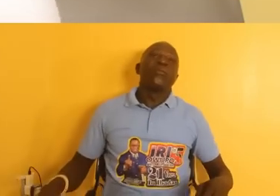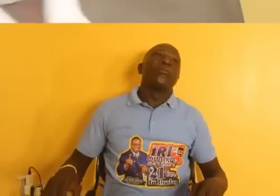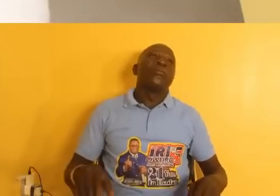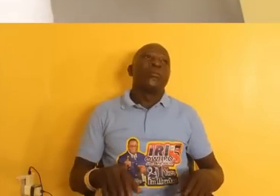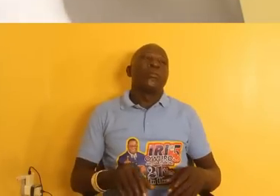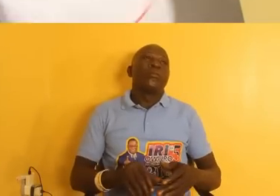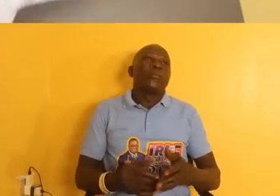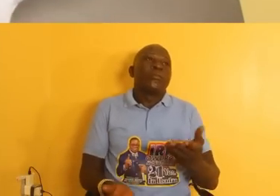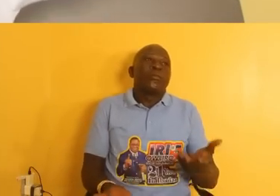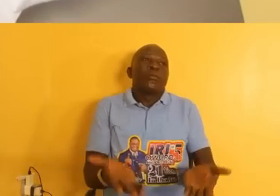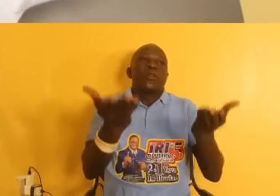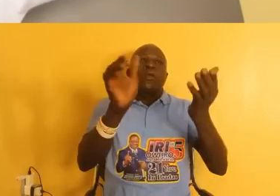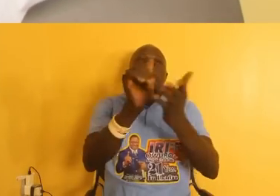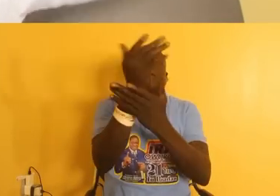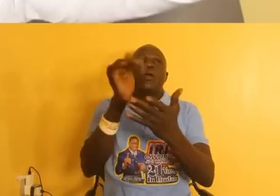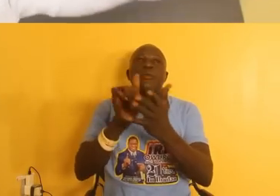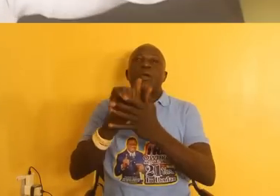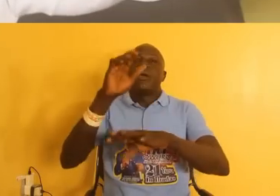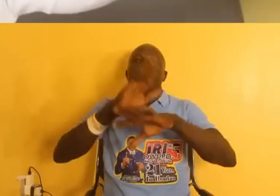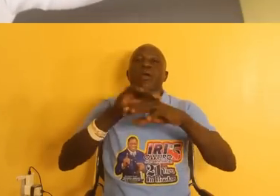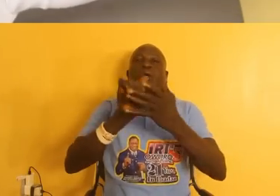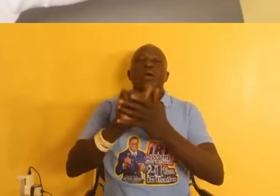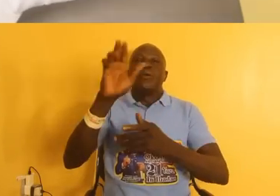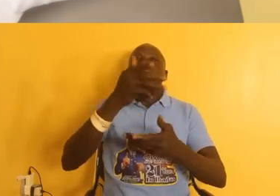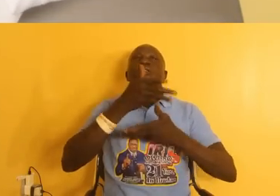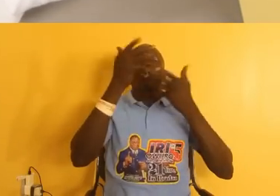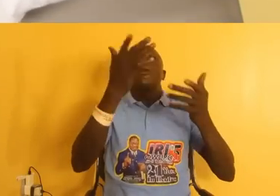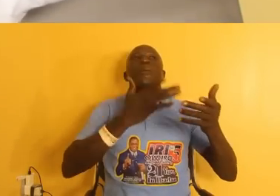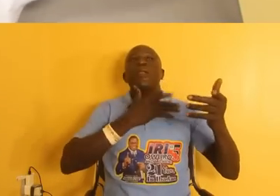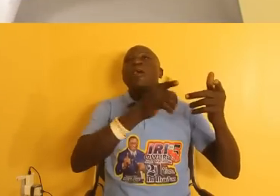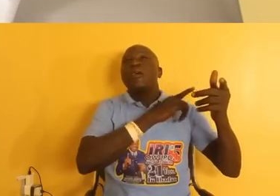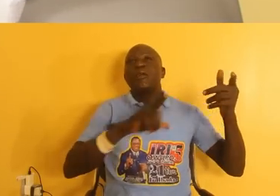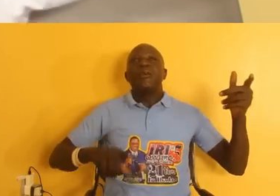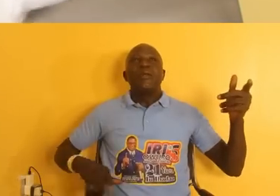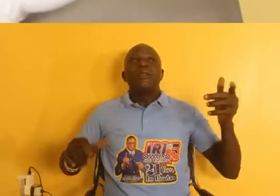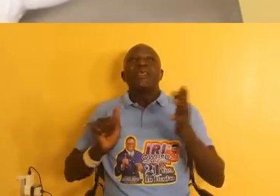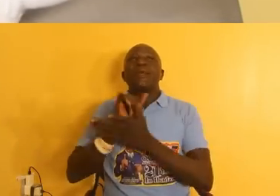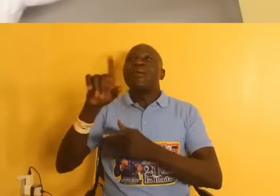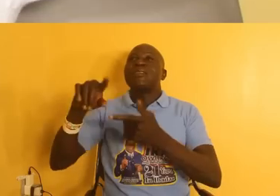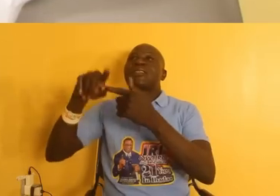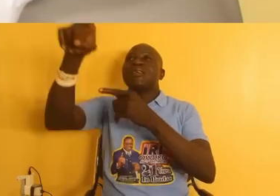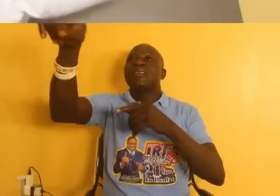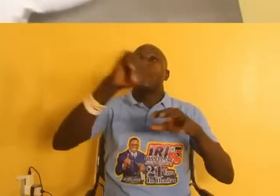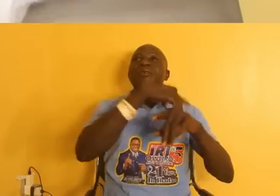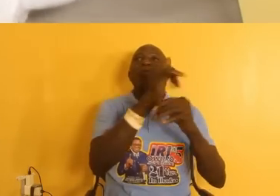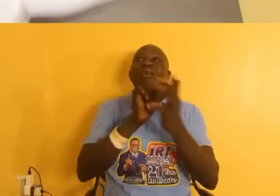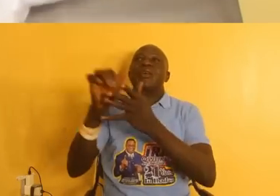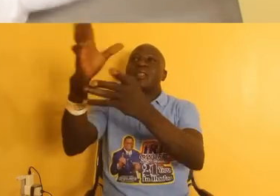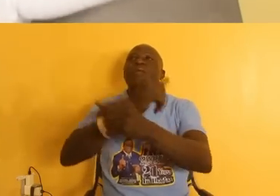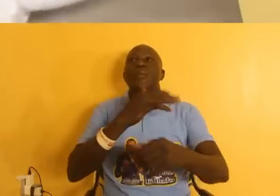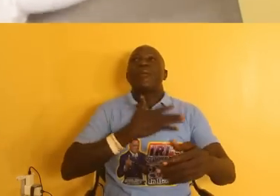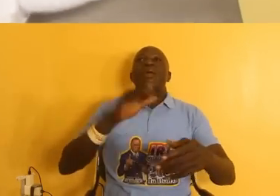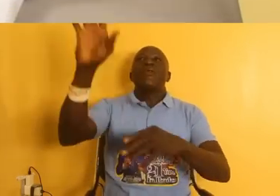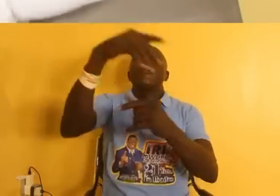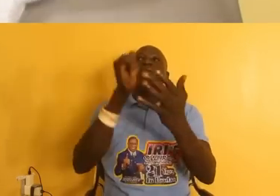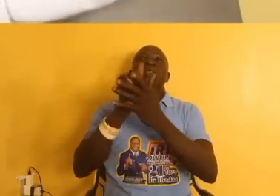Hey, FBI, what's okay? Lift up your head. You will shout. Olorun, Lord, what say ye? Egbeto mi fun mi. Release